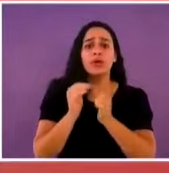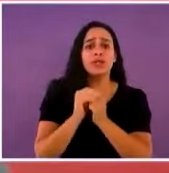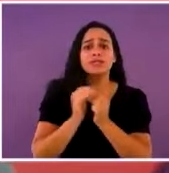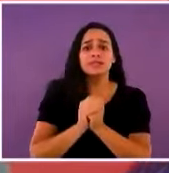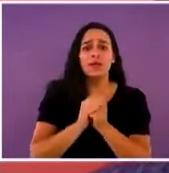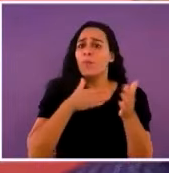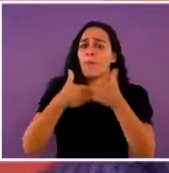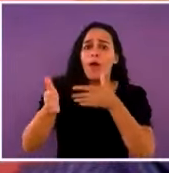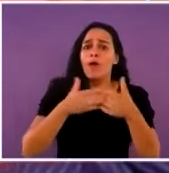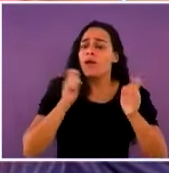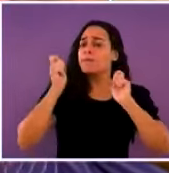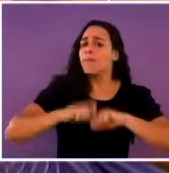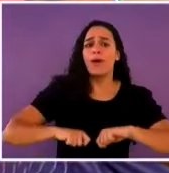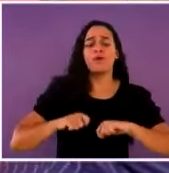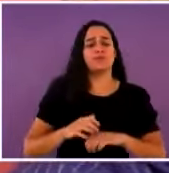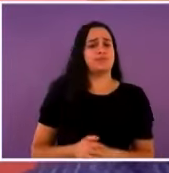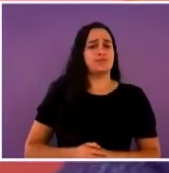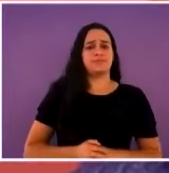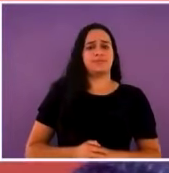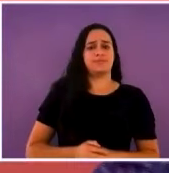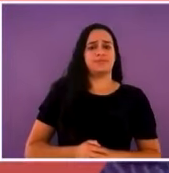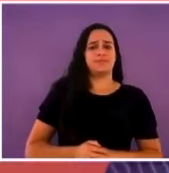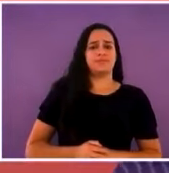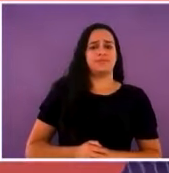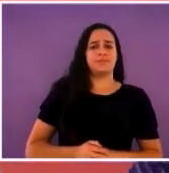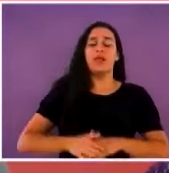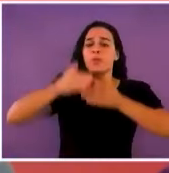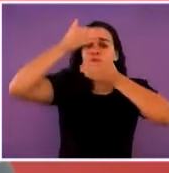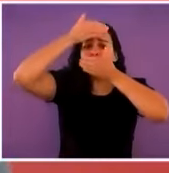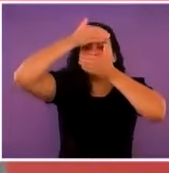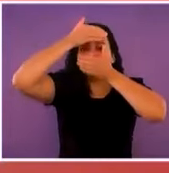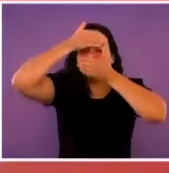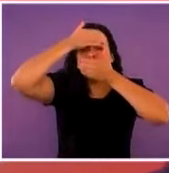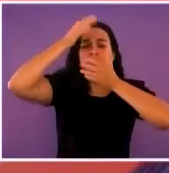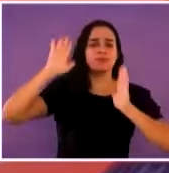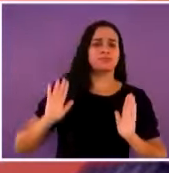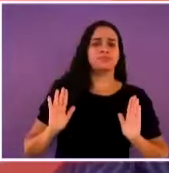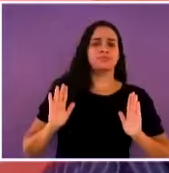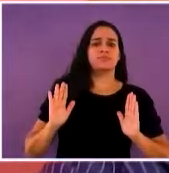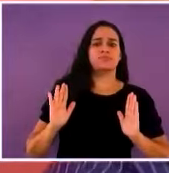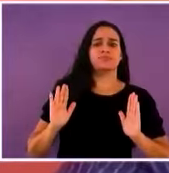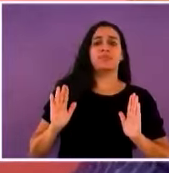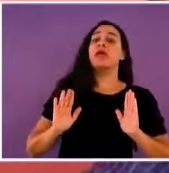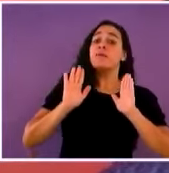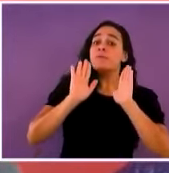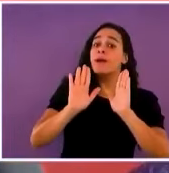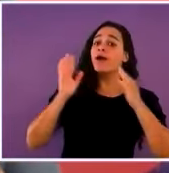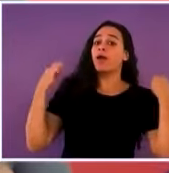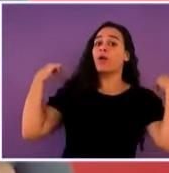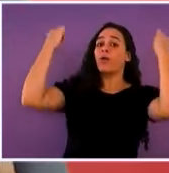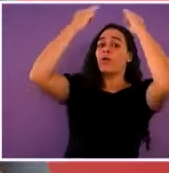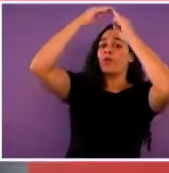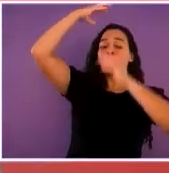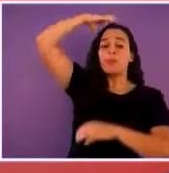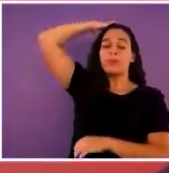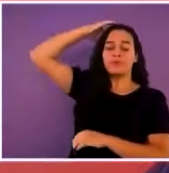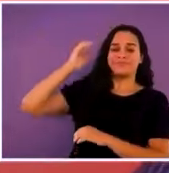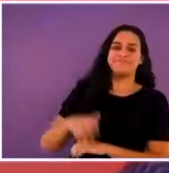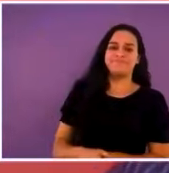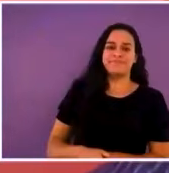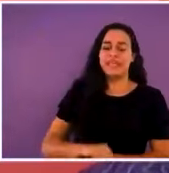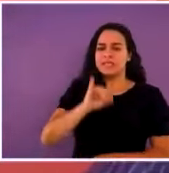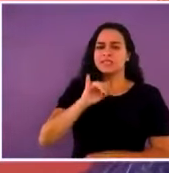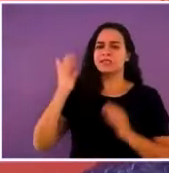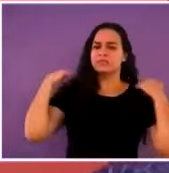muçulmano pode fazer. So this is Pope Francis. Isso é Papa Francisco. When he talks about unity. Quando ele fala sobre unidade. When he talks